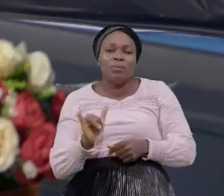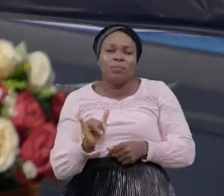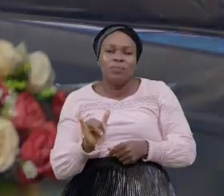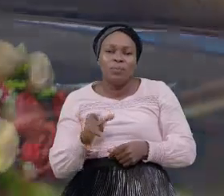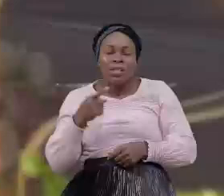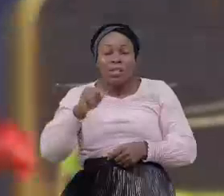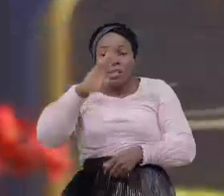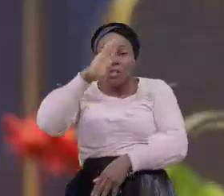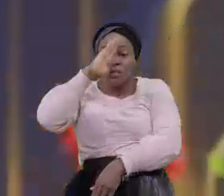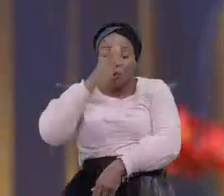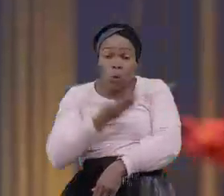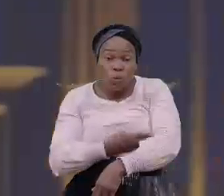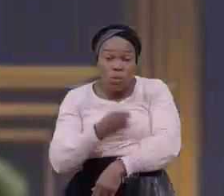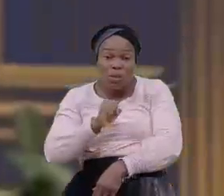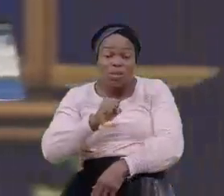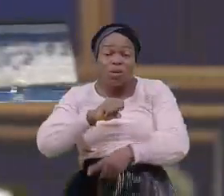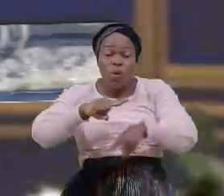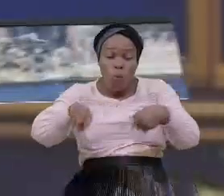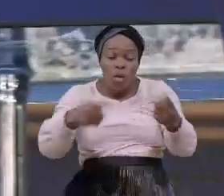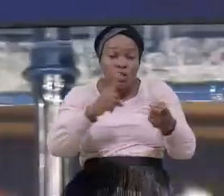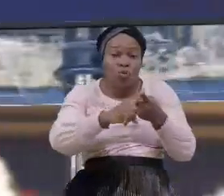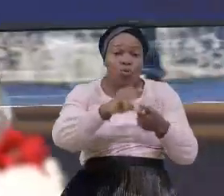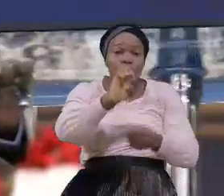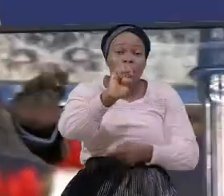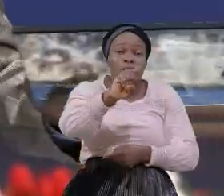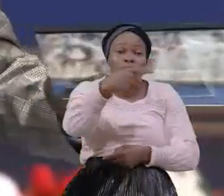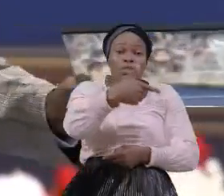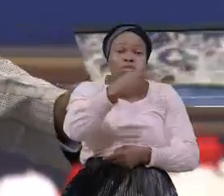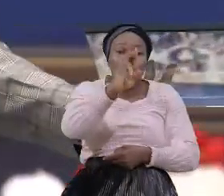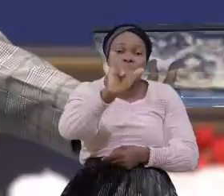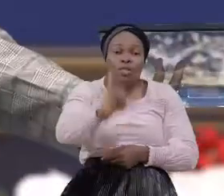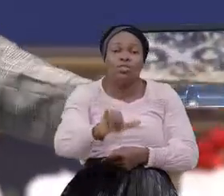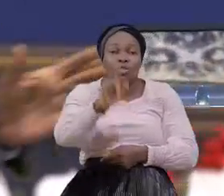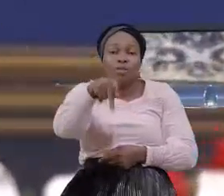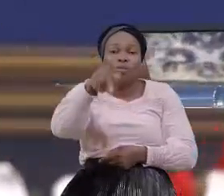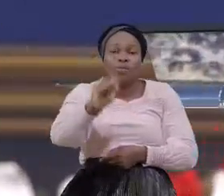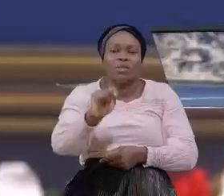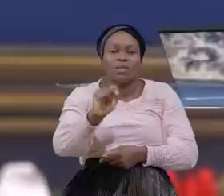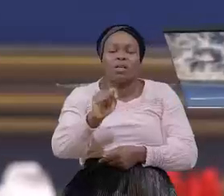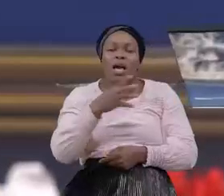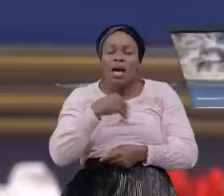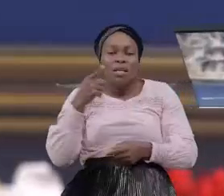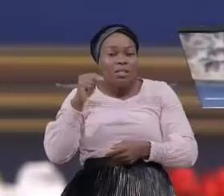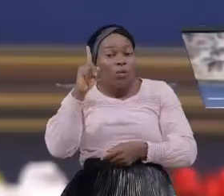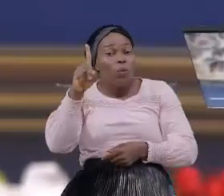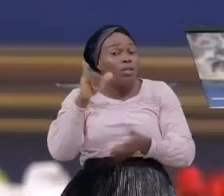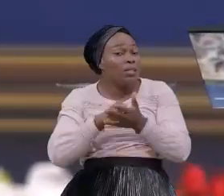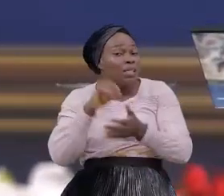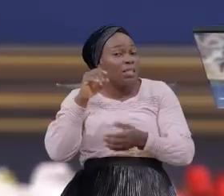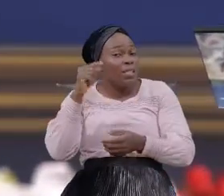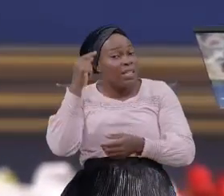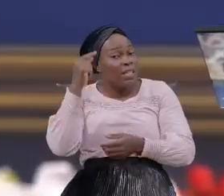The one that they said is not, they discovered him. And he said, I am your